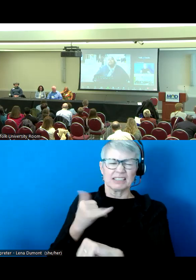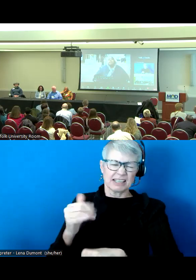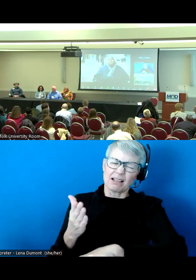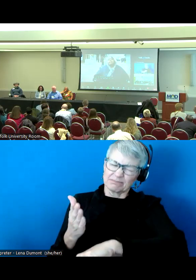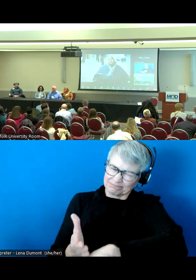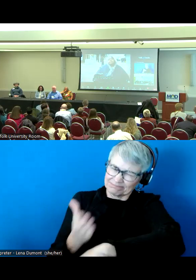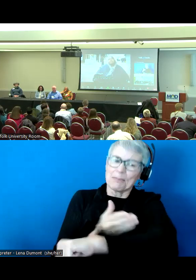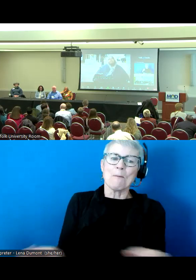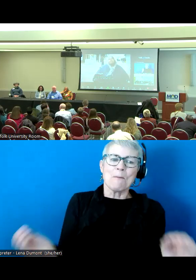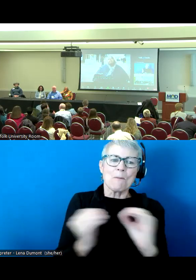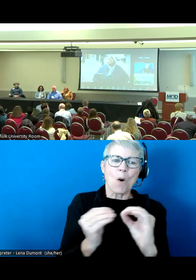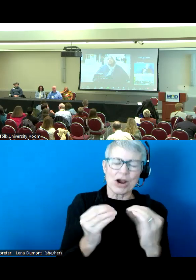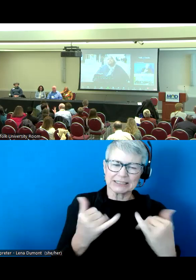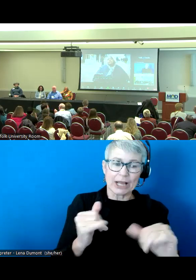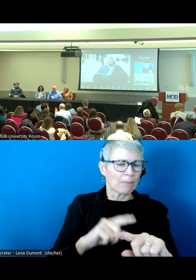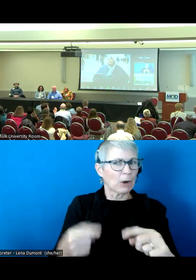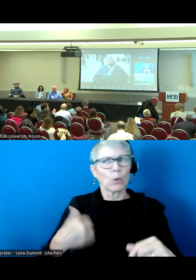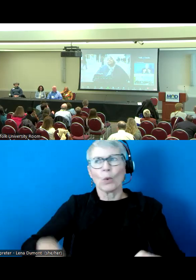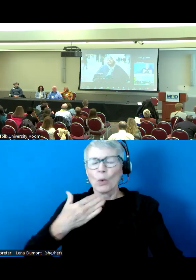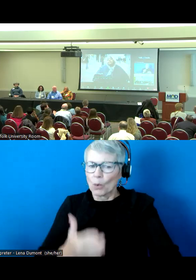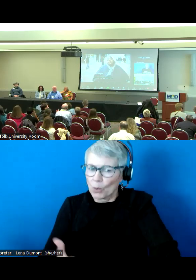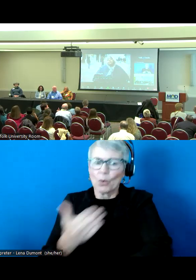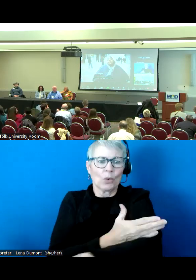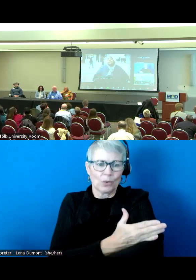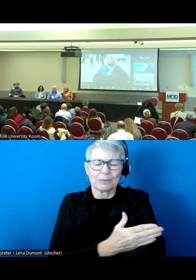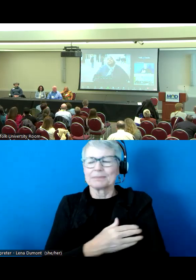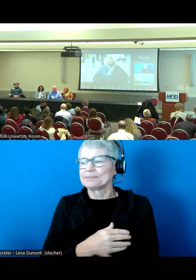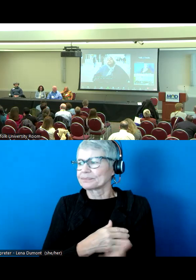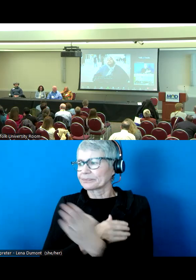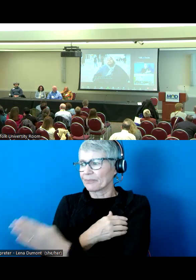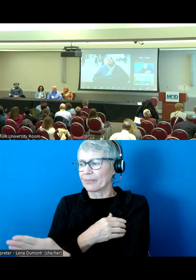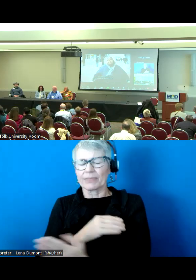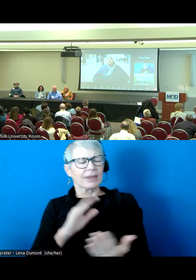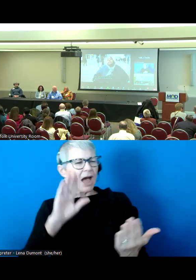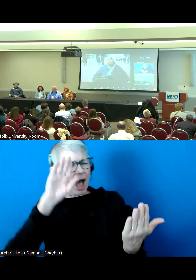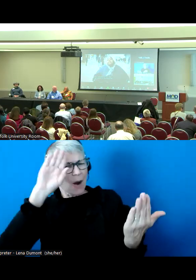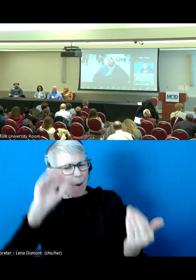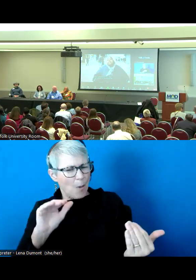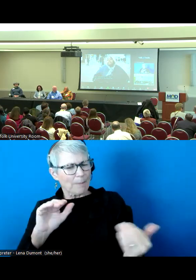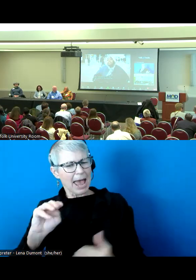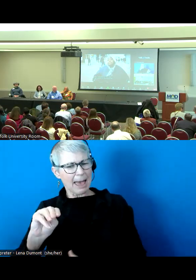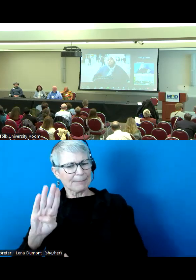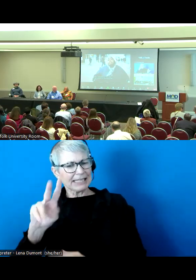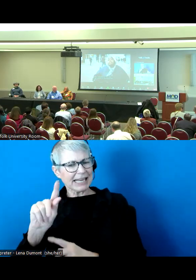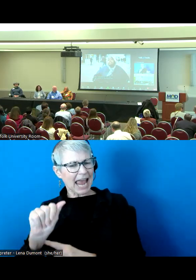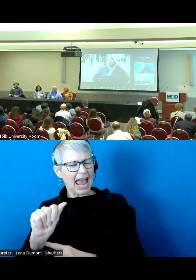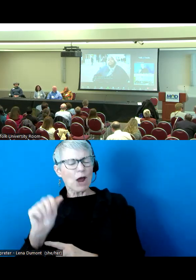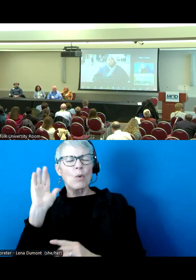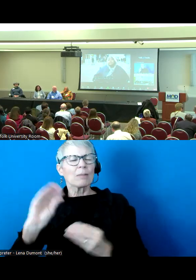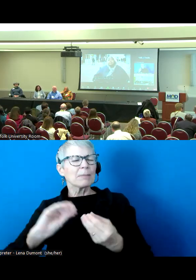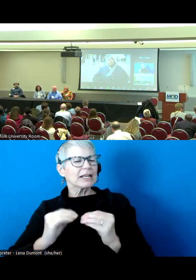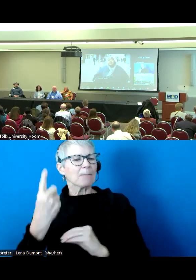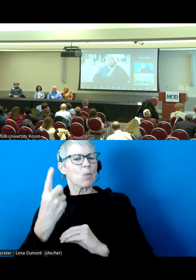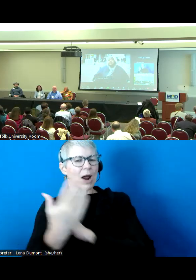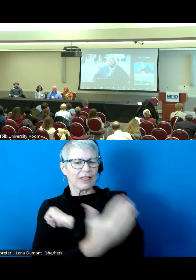that the T is going to be at the forefront. It's going to be lead in the country as far as that's concerned. We